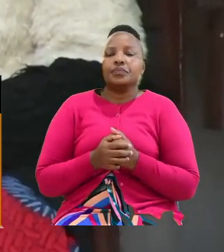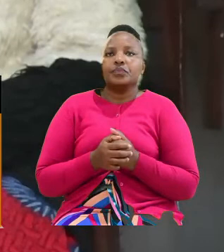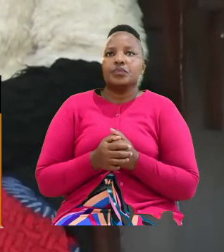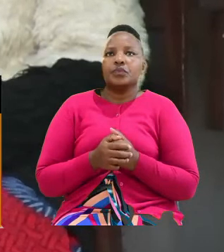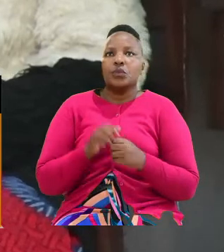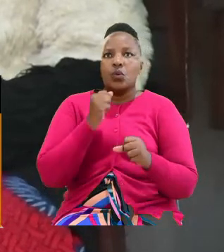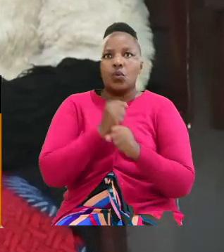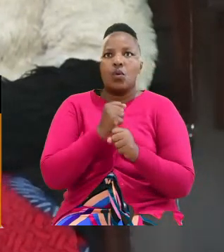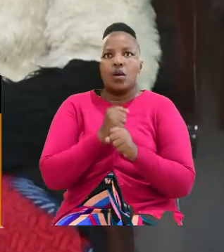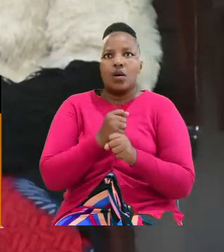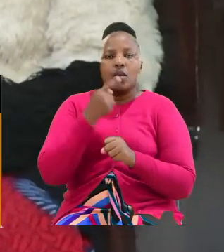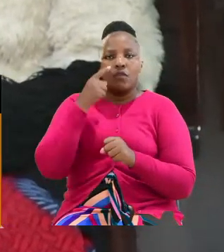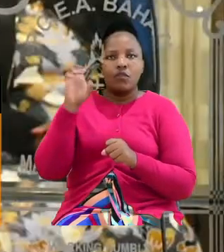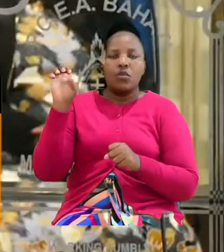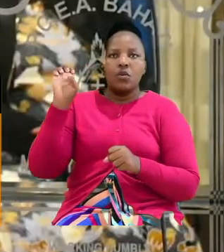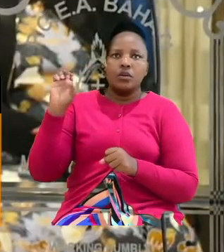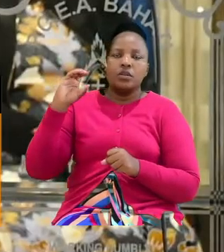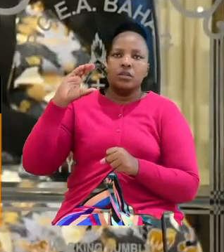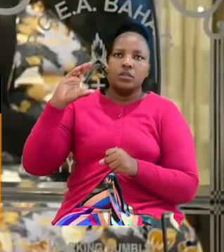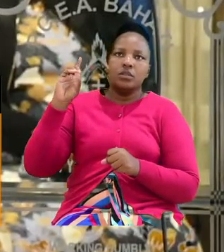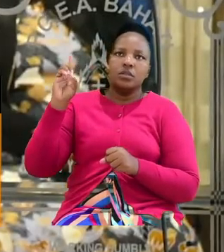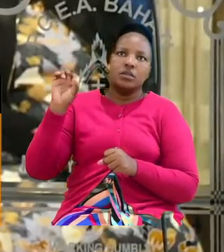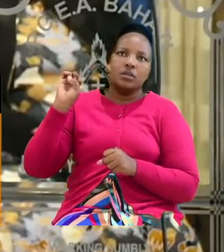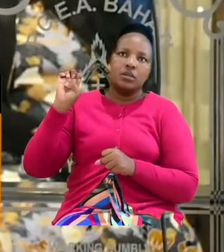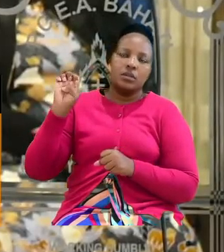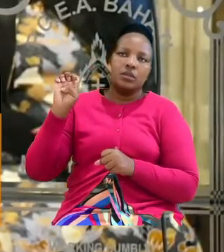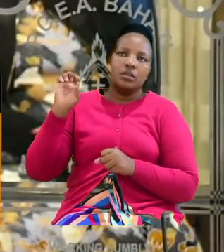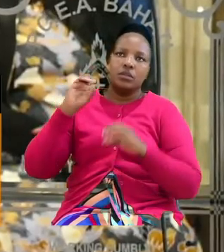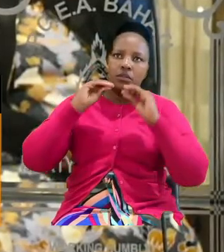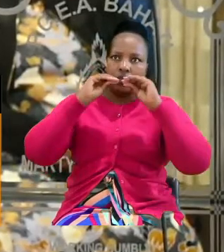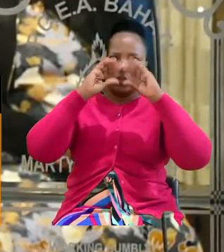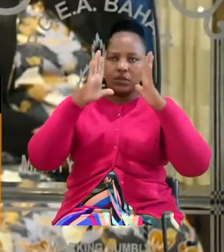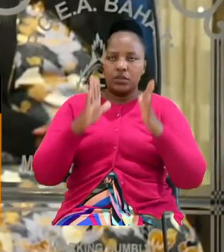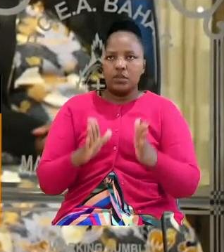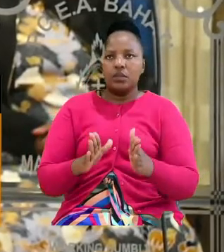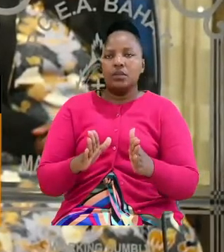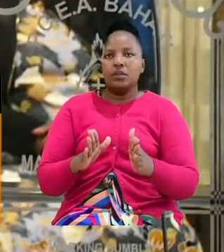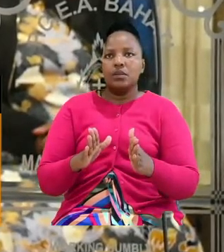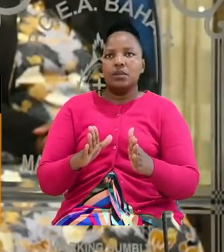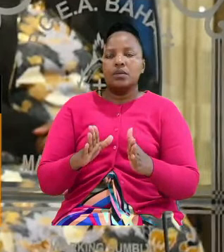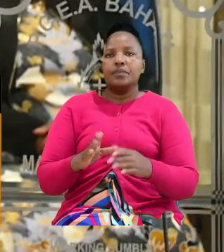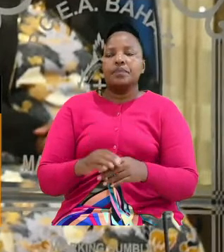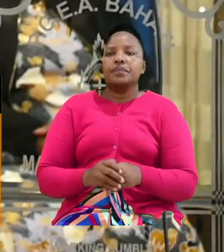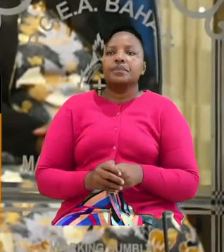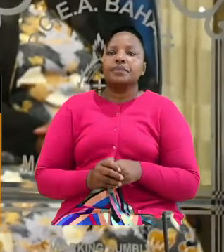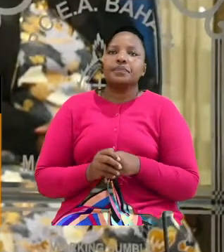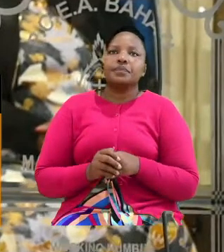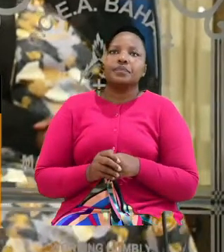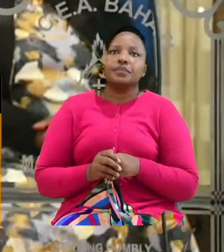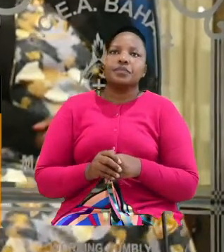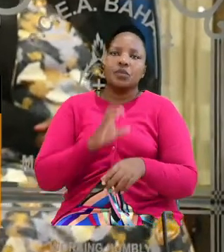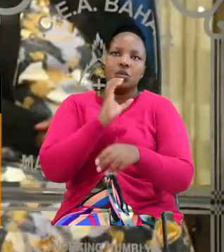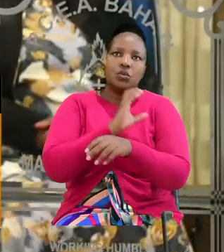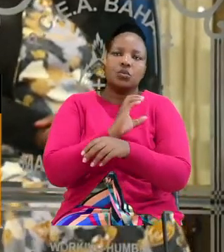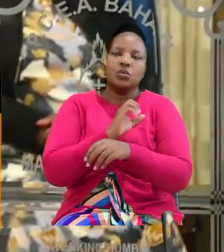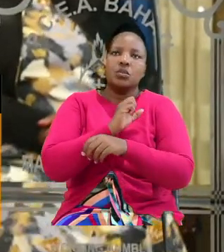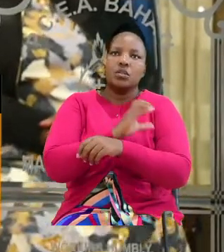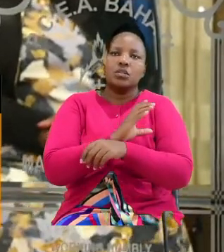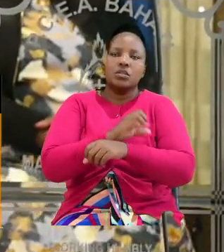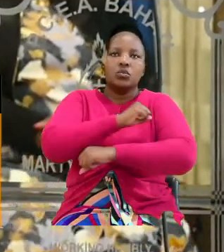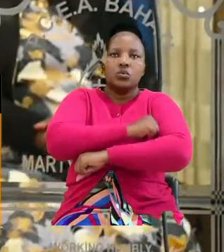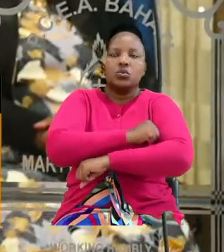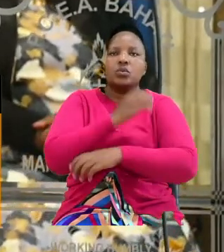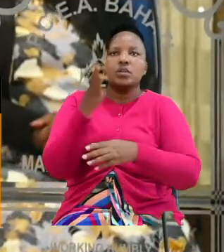Vacancy of an ECDE teacher. PCA Bahati Mataya Sparis wishes to